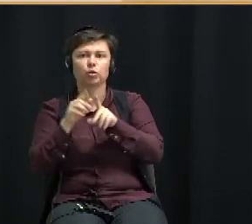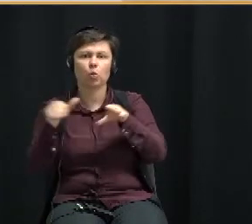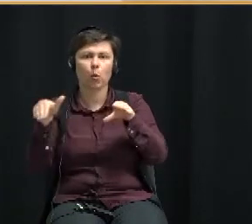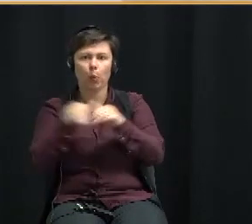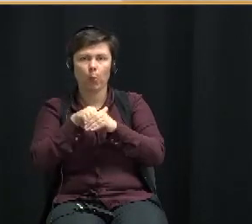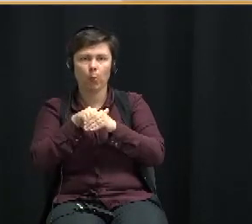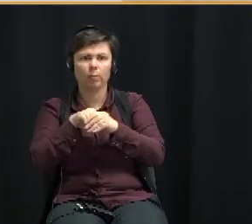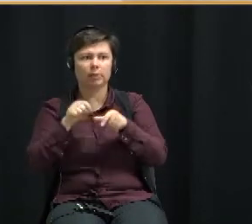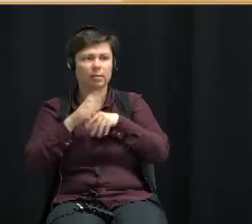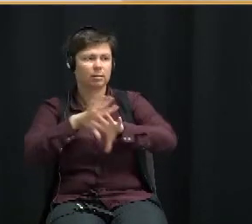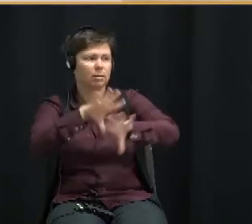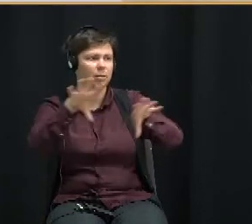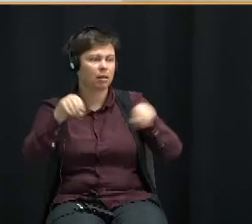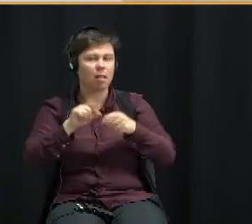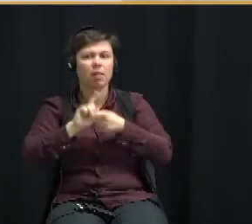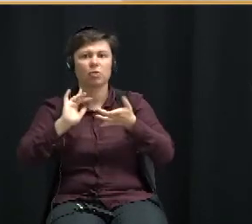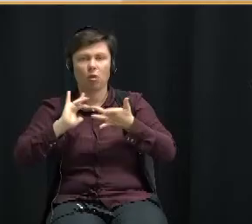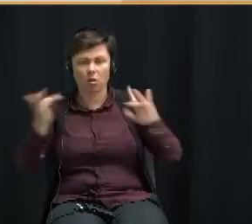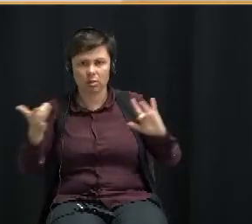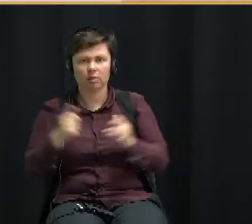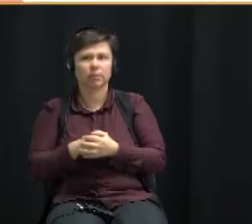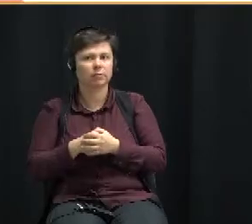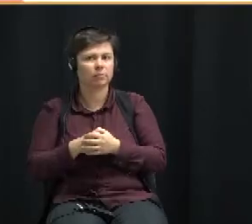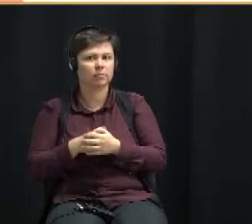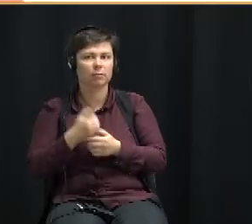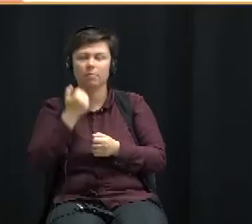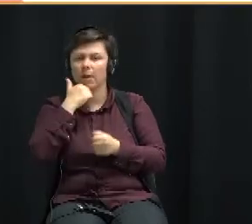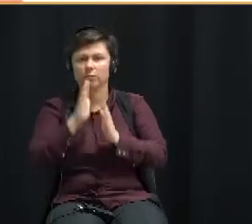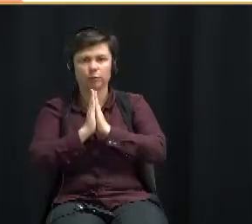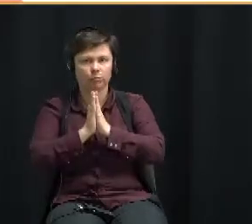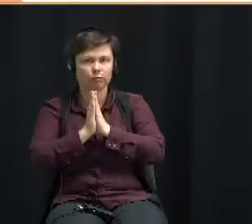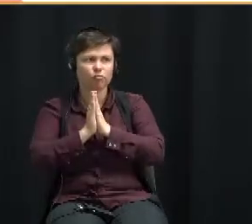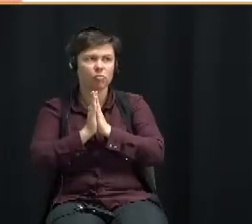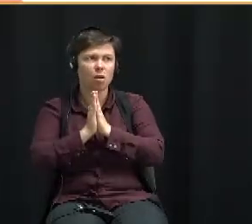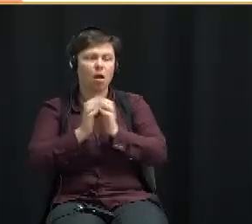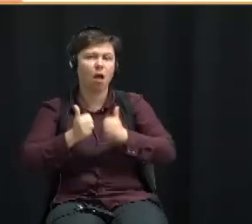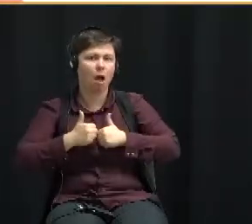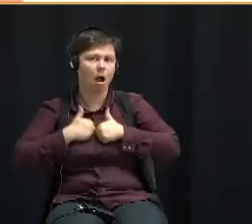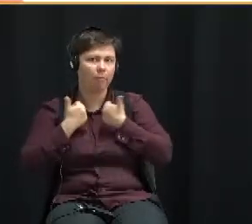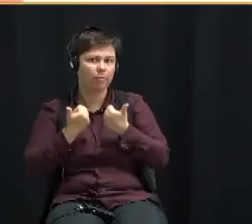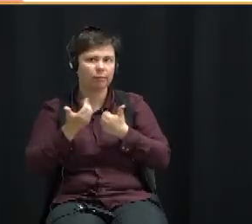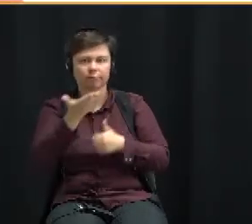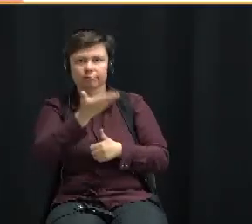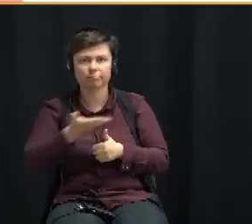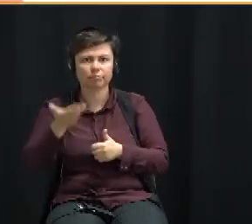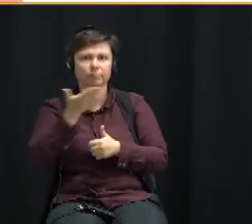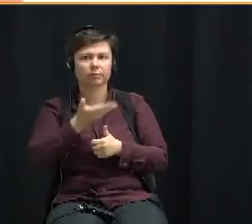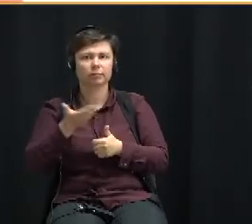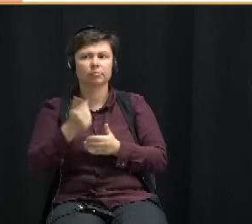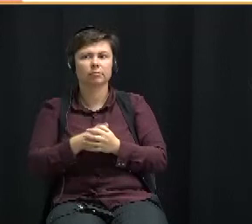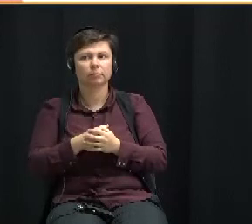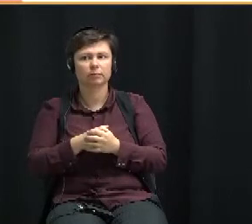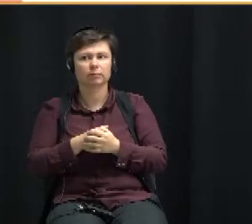us online, please take a guided virtual tour